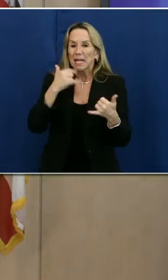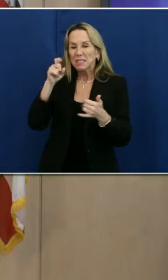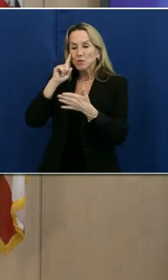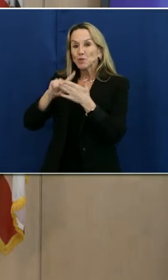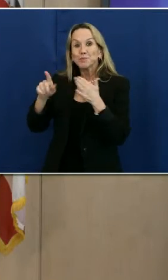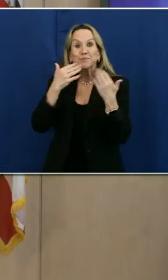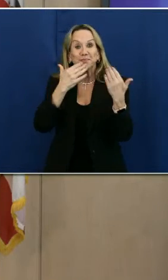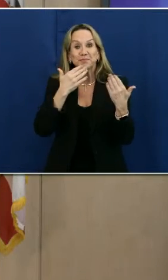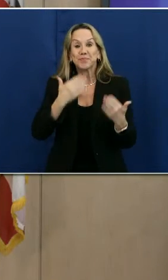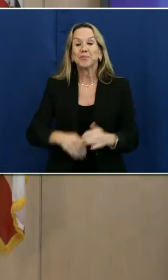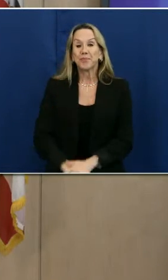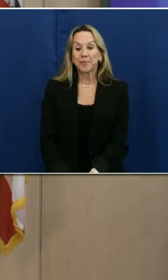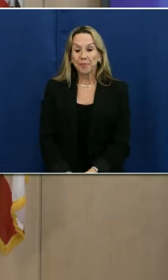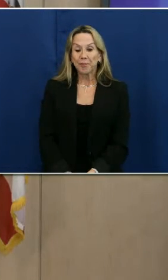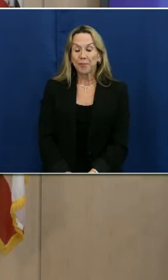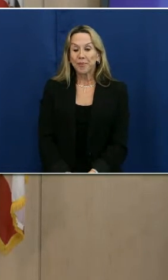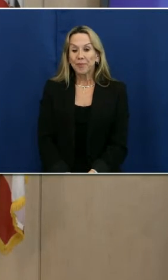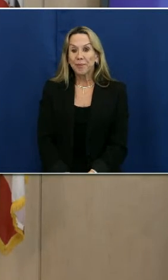Thank you.